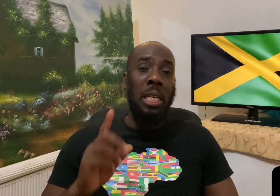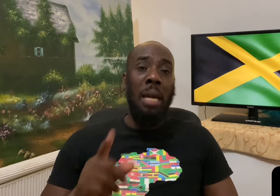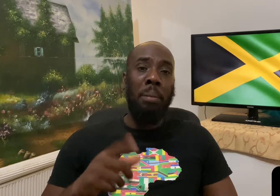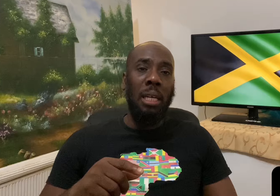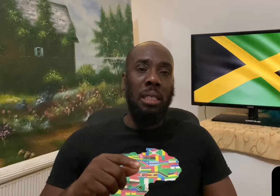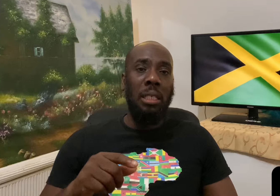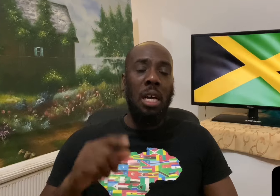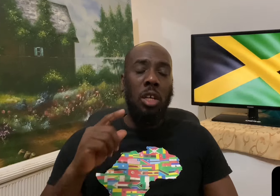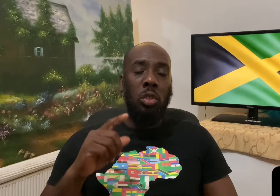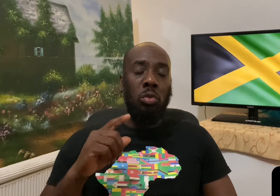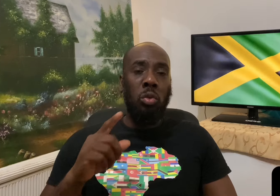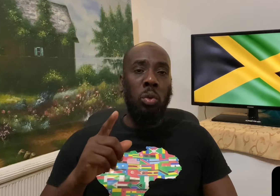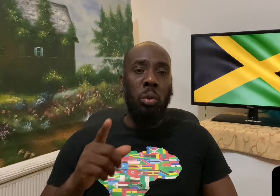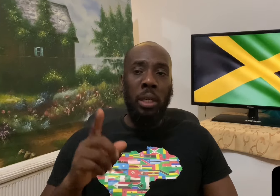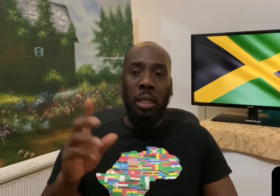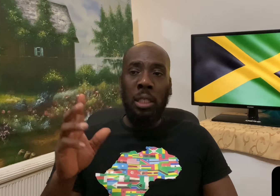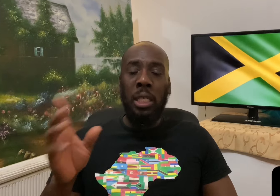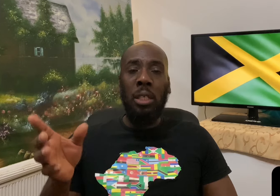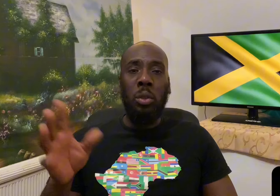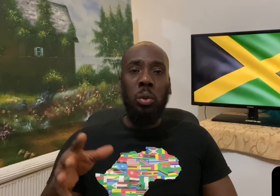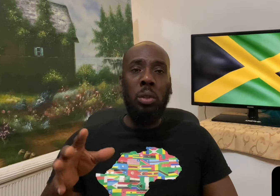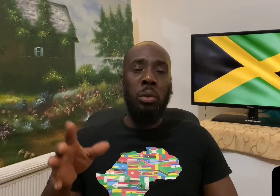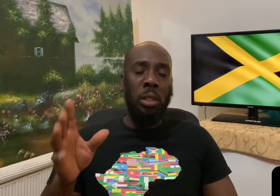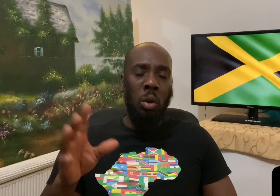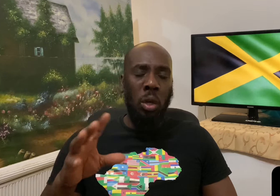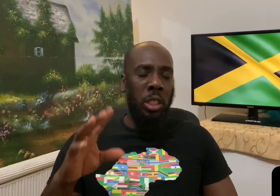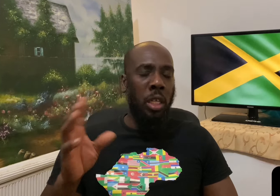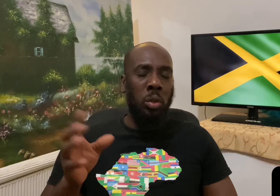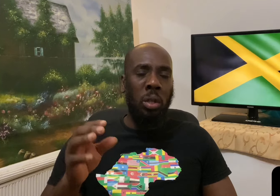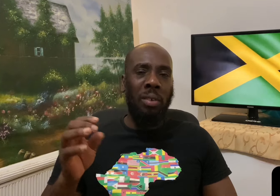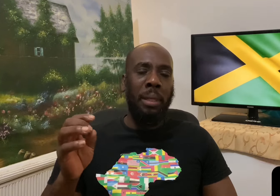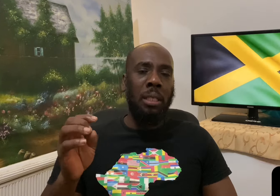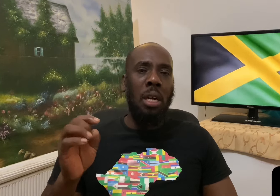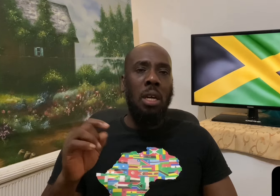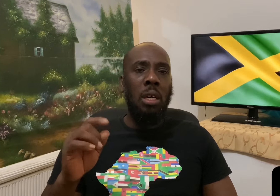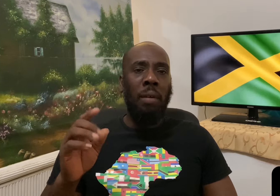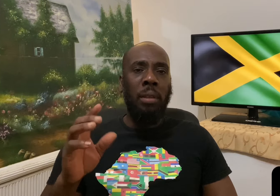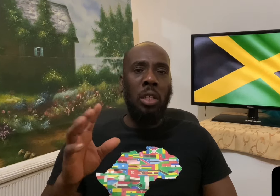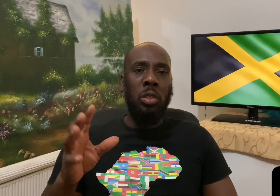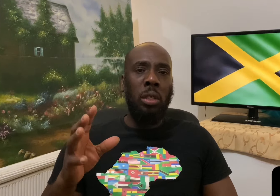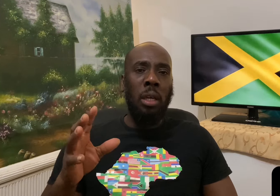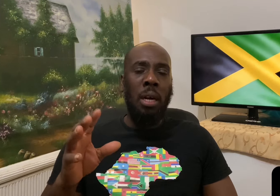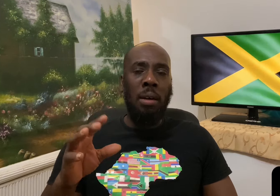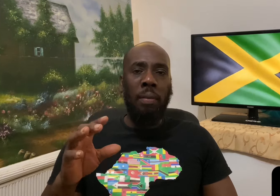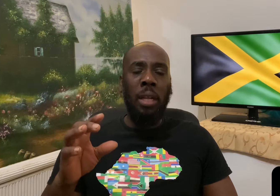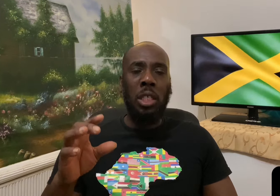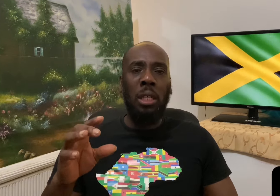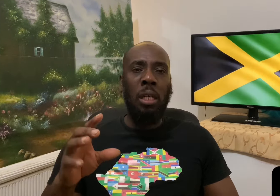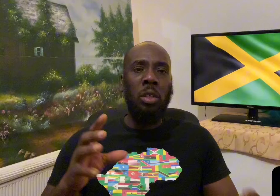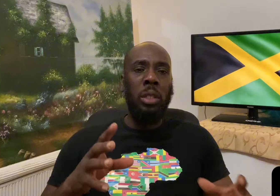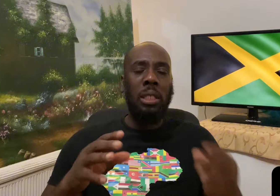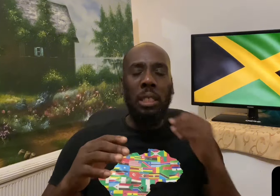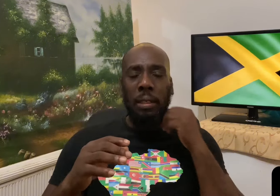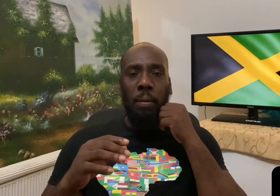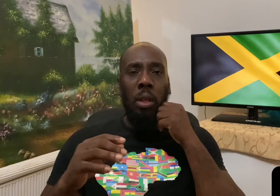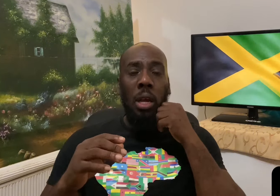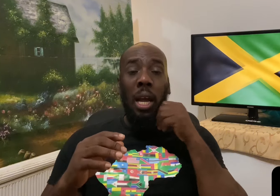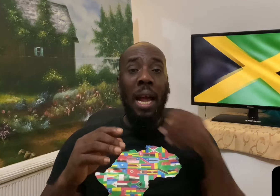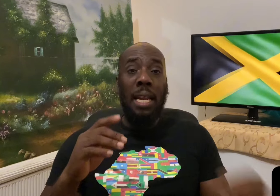in the DA party to rule with the GNU, with the whole GNU government of national